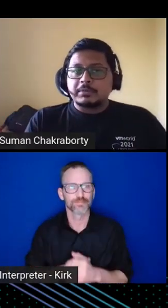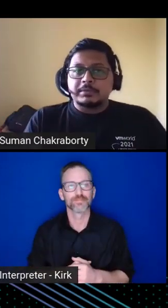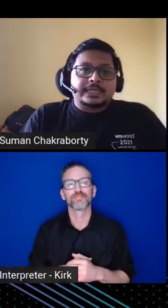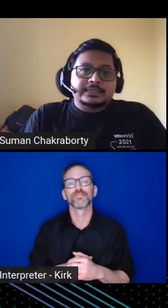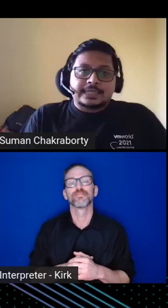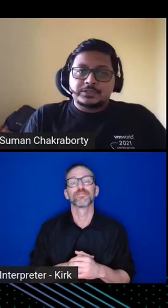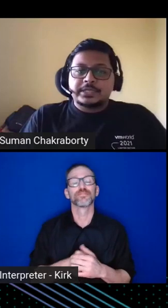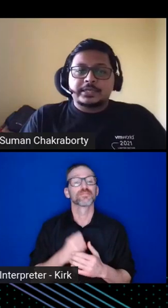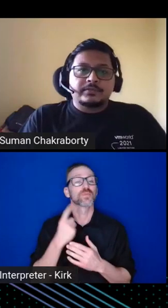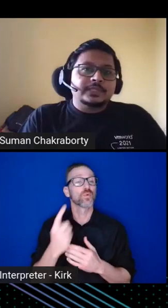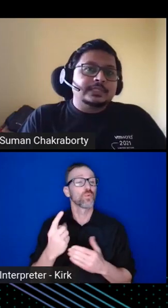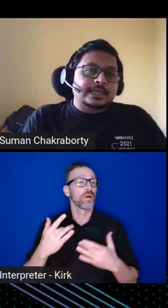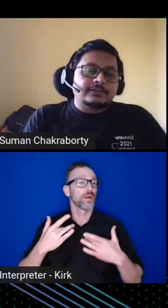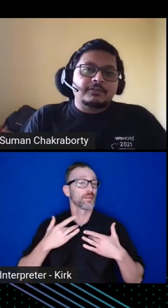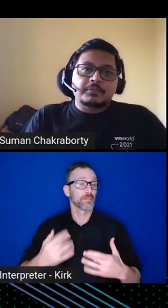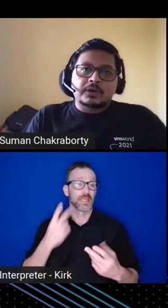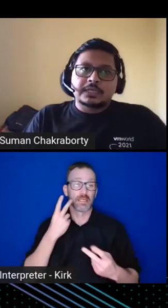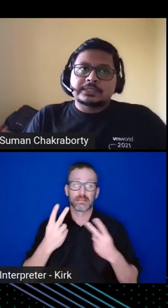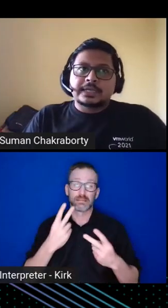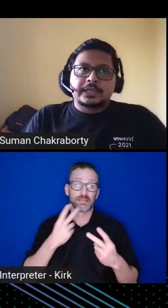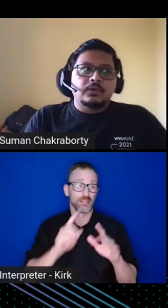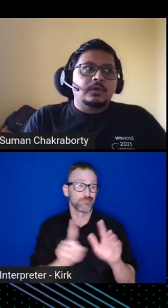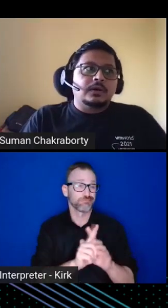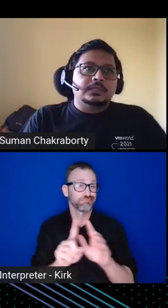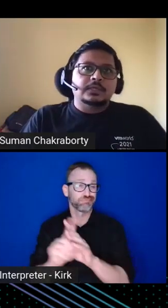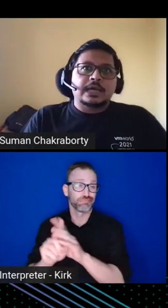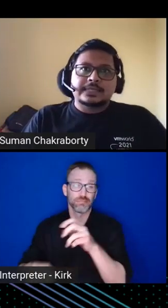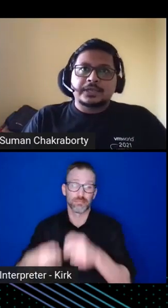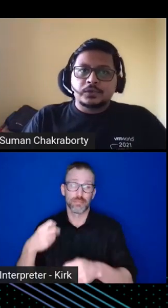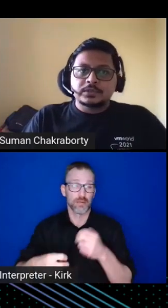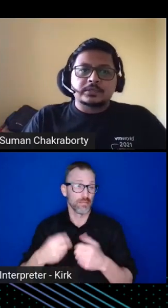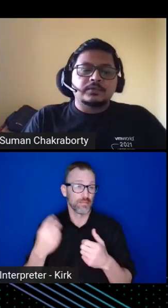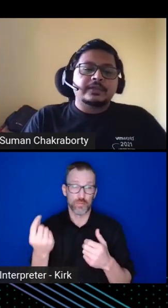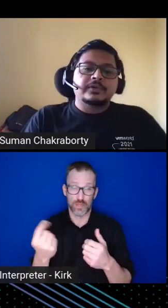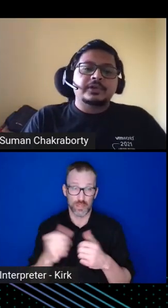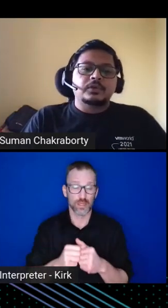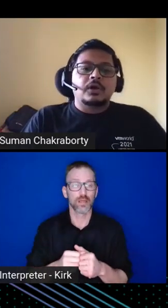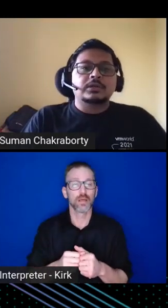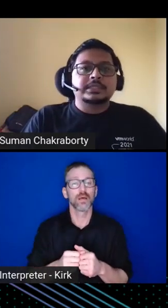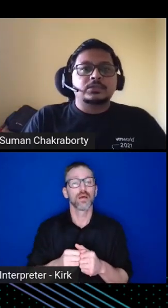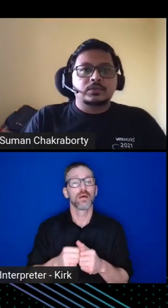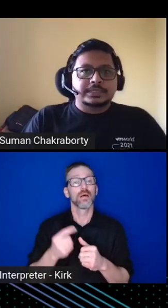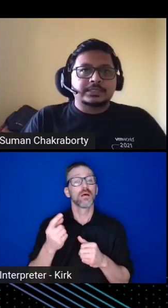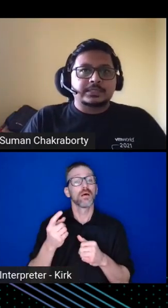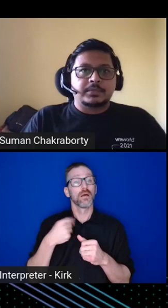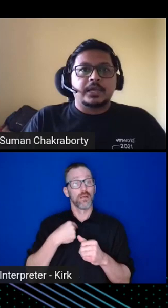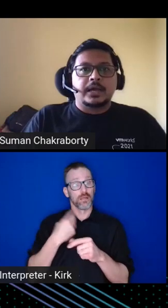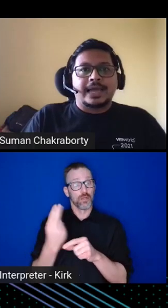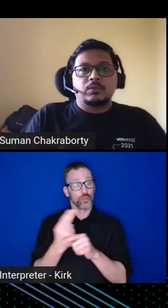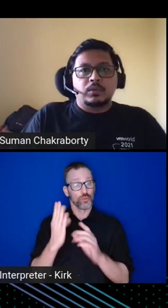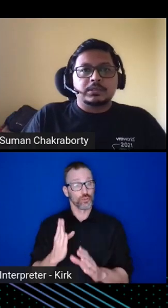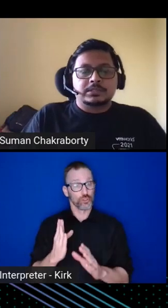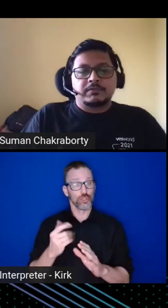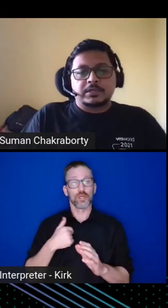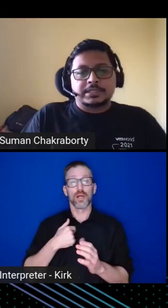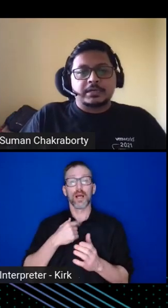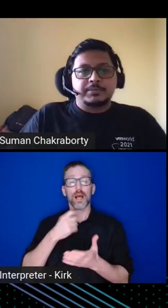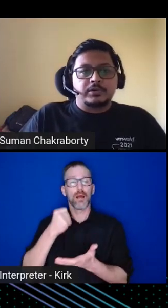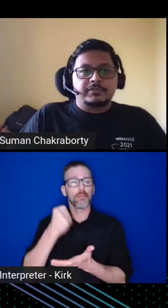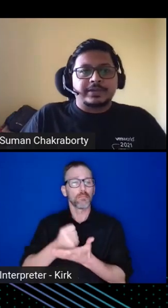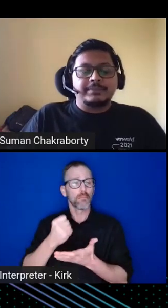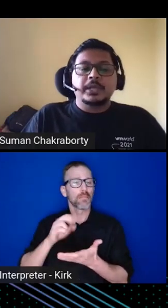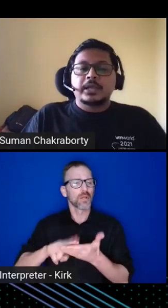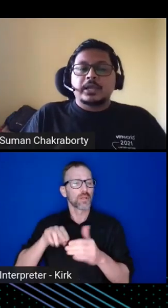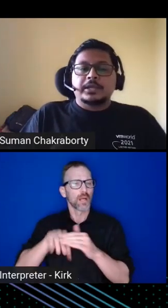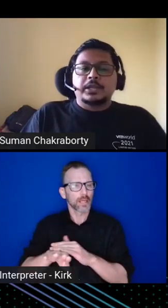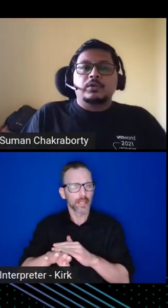common problem that is associated with this kind of a model is that you, as a user, whenever you logs into a system and works for a certain